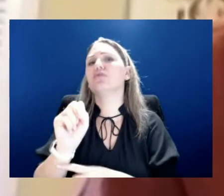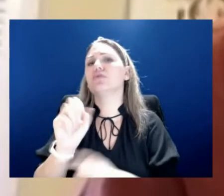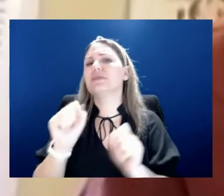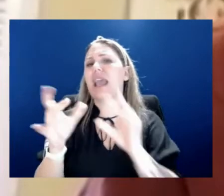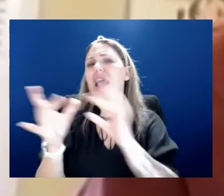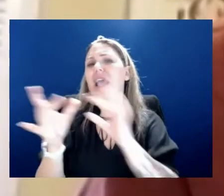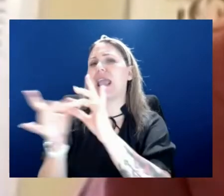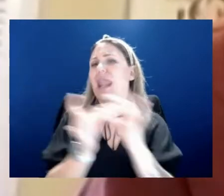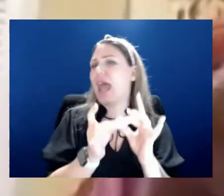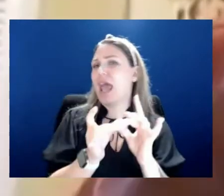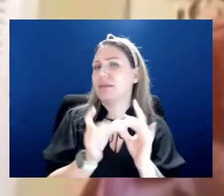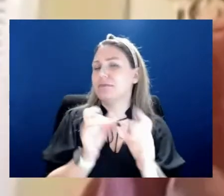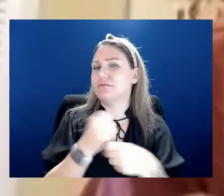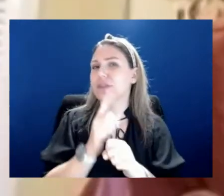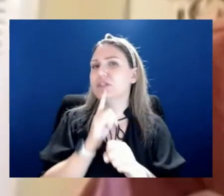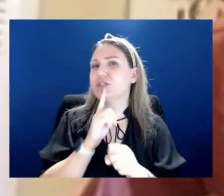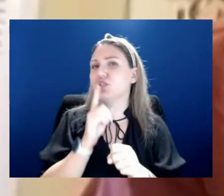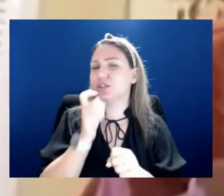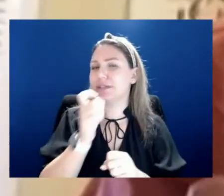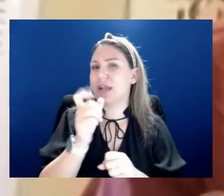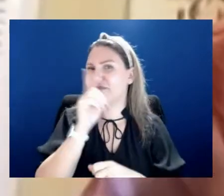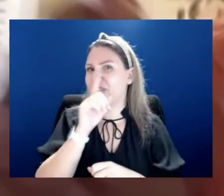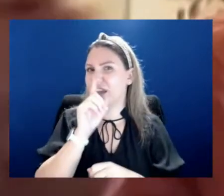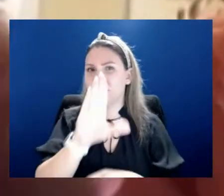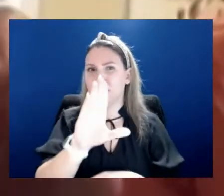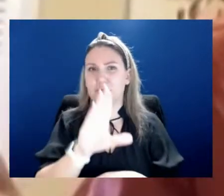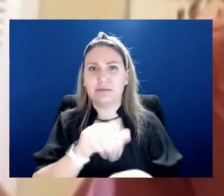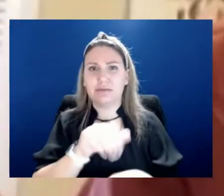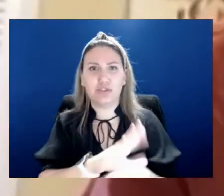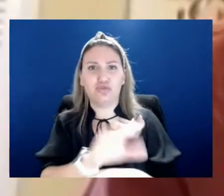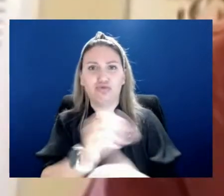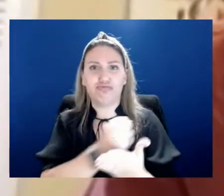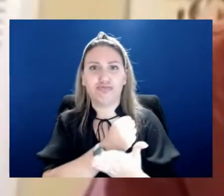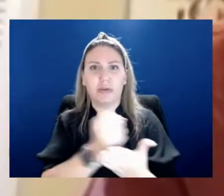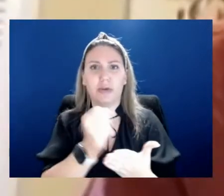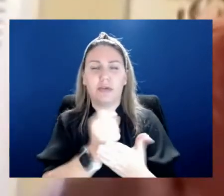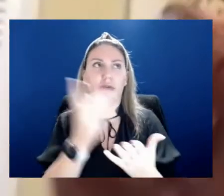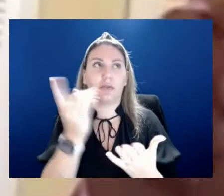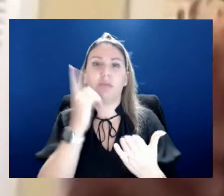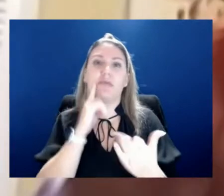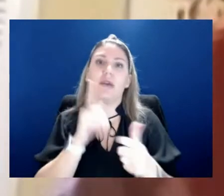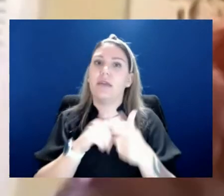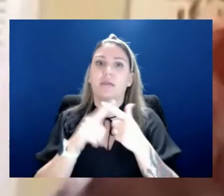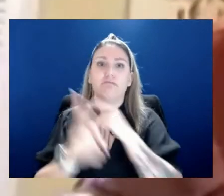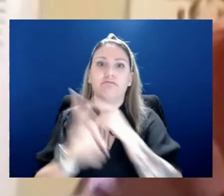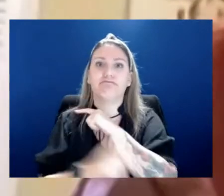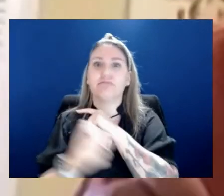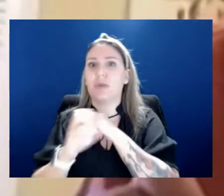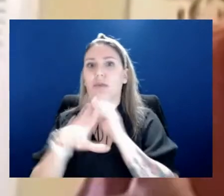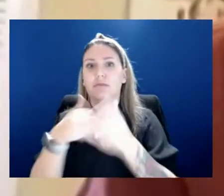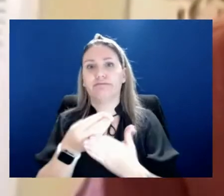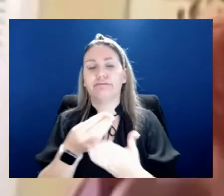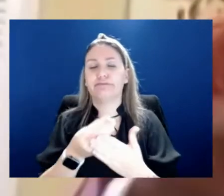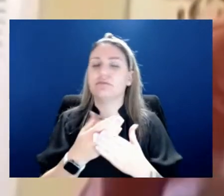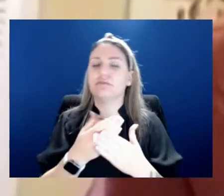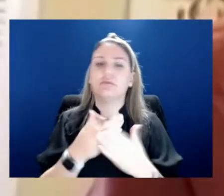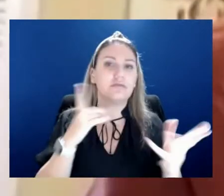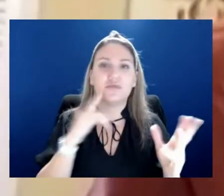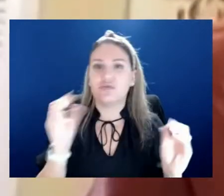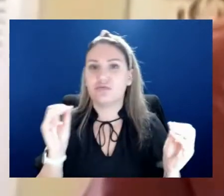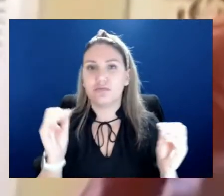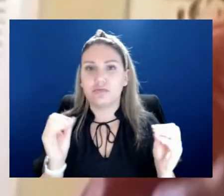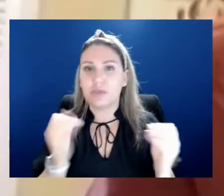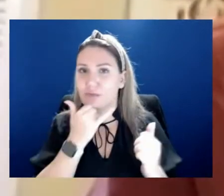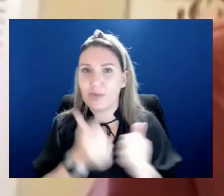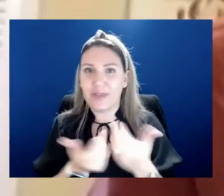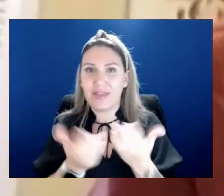and find that you're not just sending your credit card somewhere and not knowing what's happening with that. And there's nothing wrong with asking. These